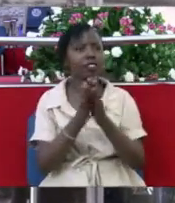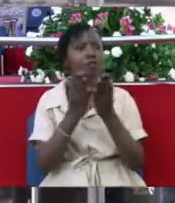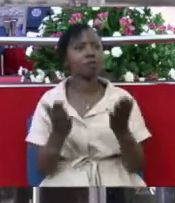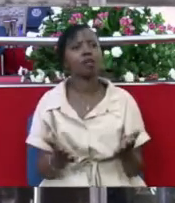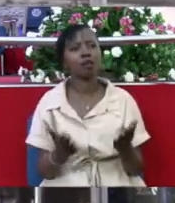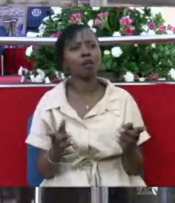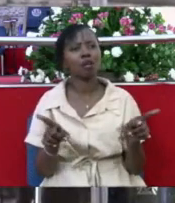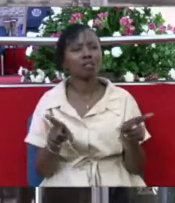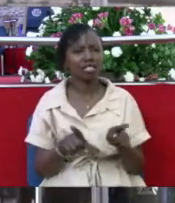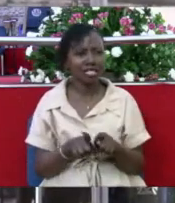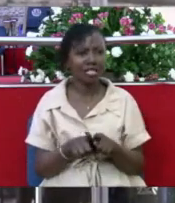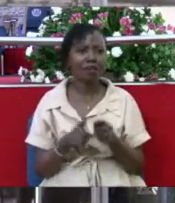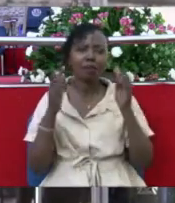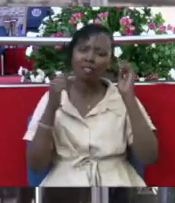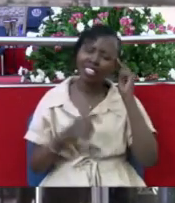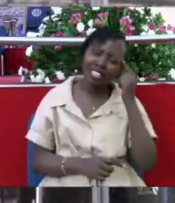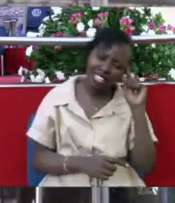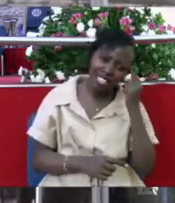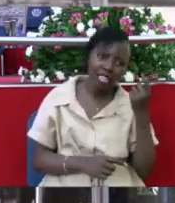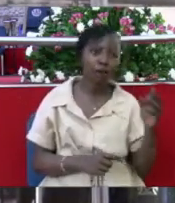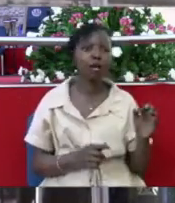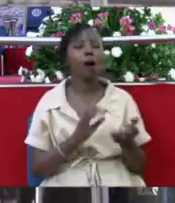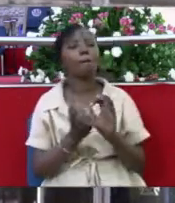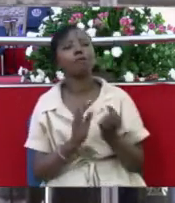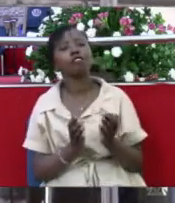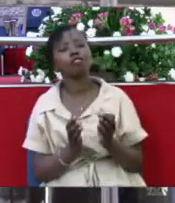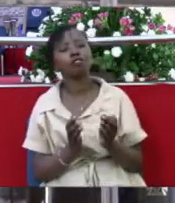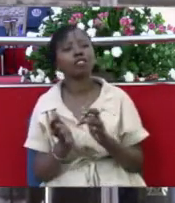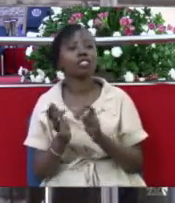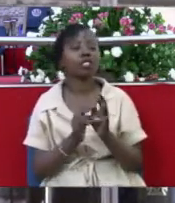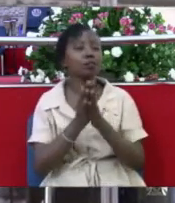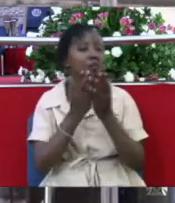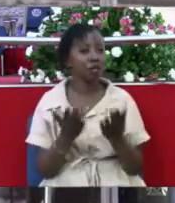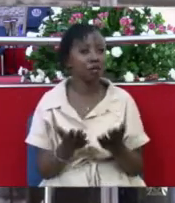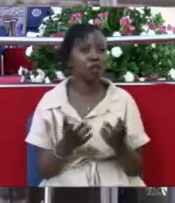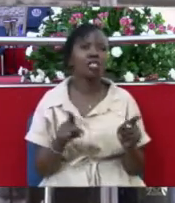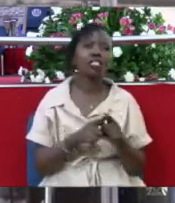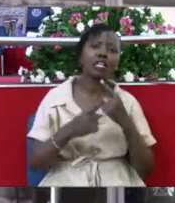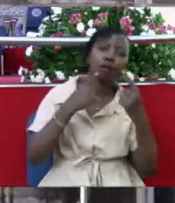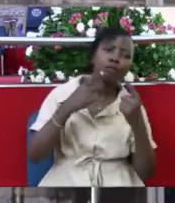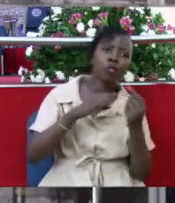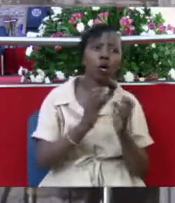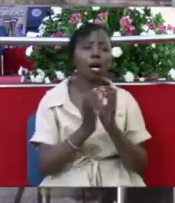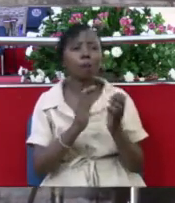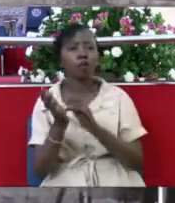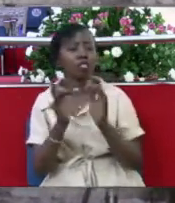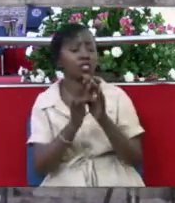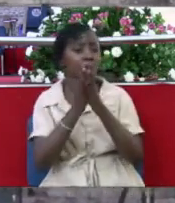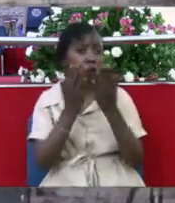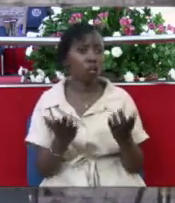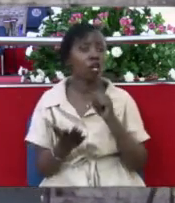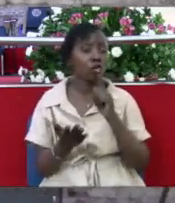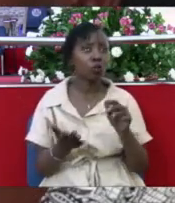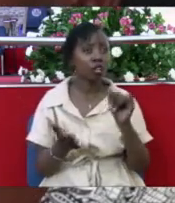on the word of God. Tukaweze kuifikiria. Let us talk the word of God. Tunene andiko. So that we can live the word of ili